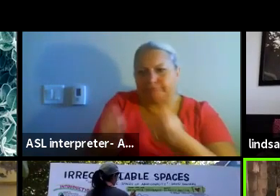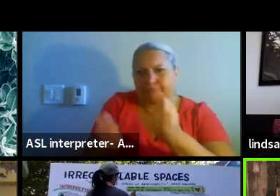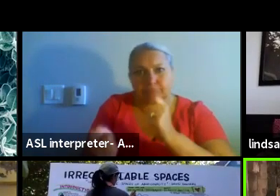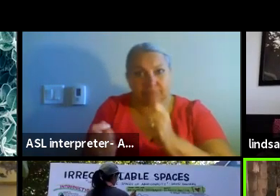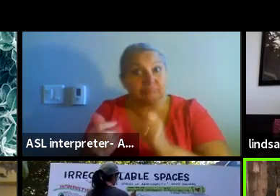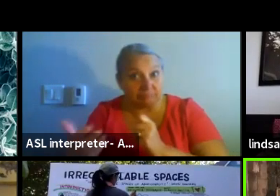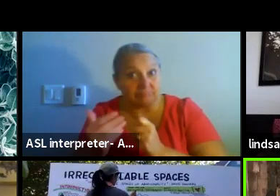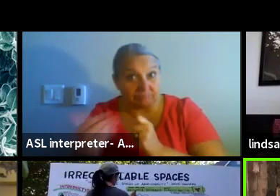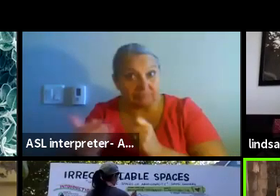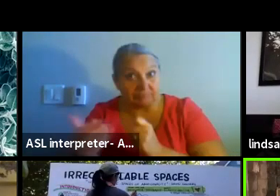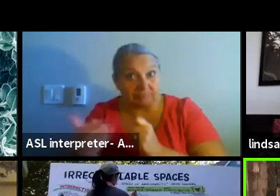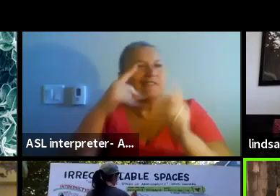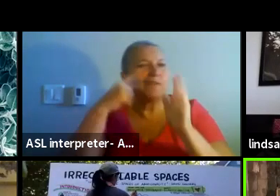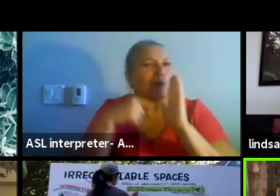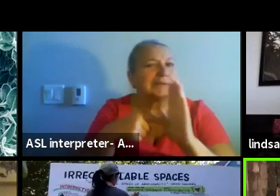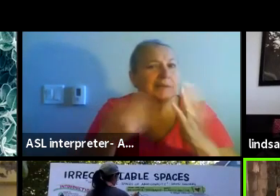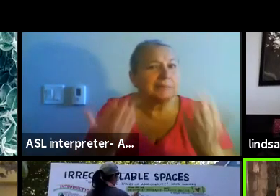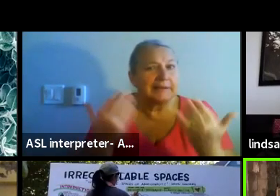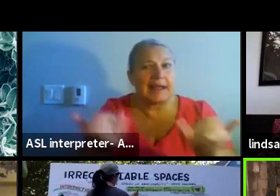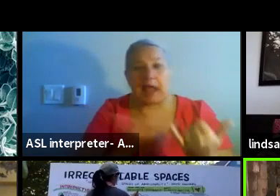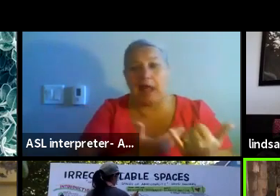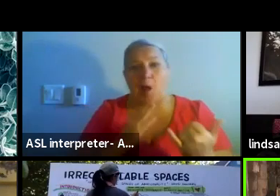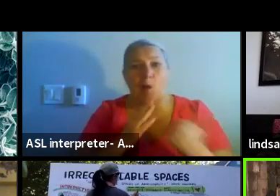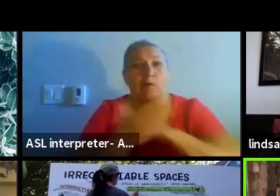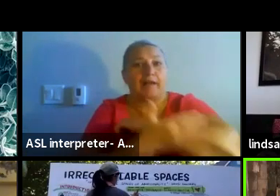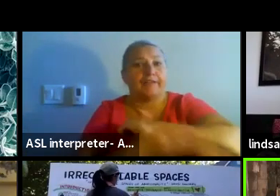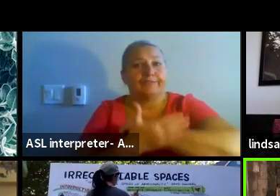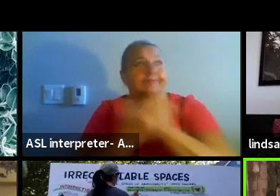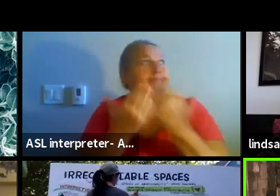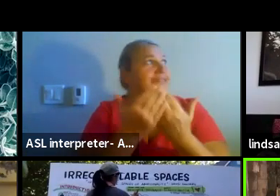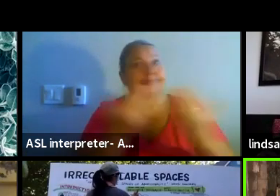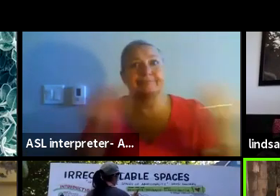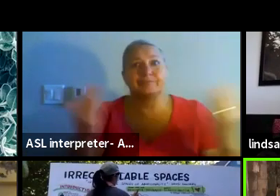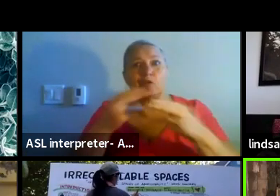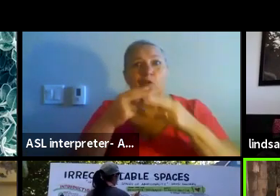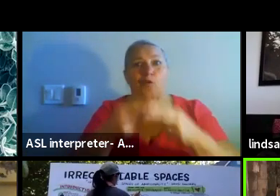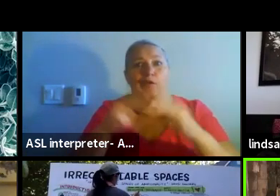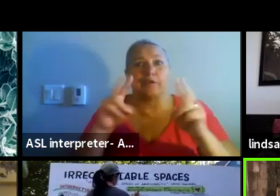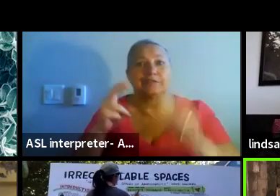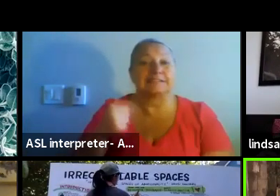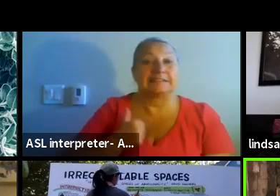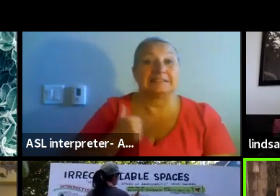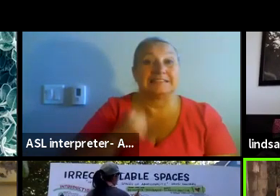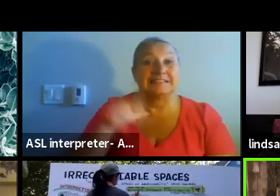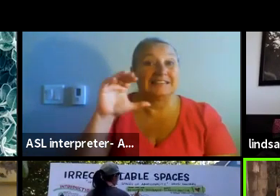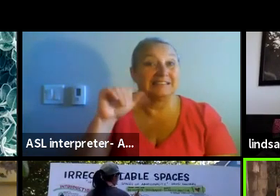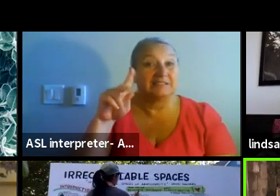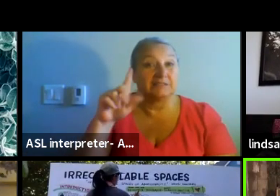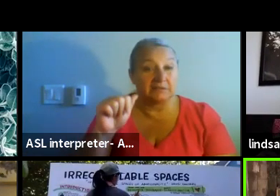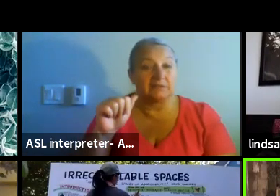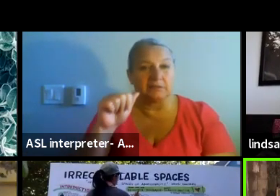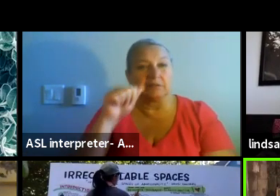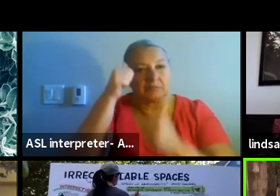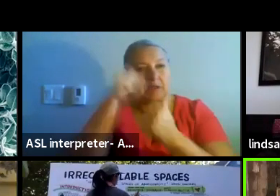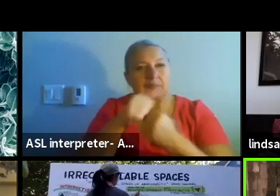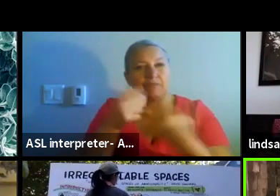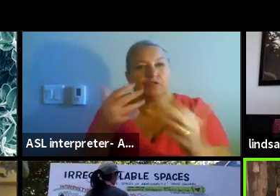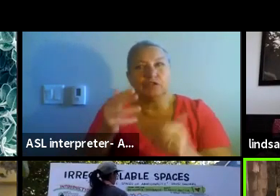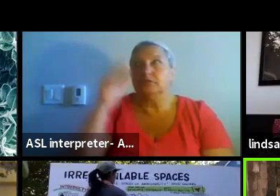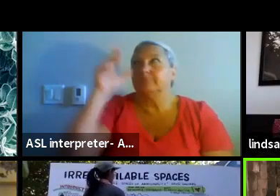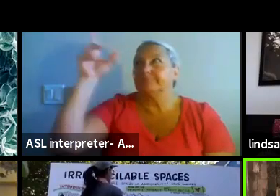Canada, has branded this fraught historical moment an era of truth and